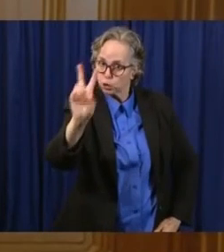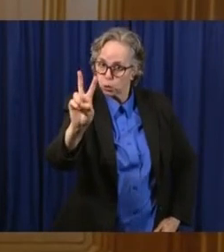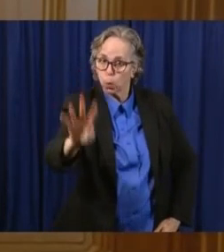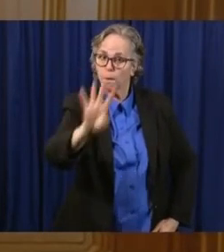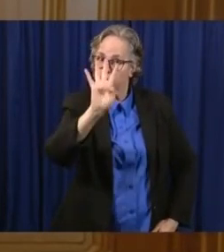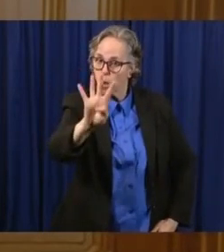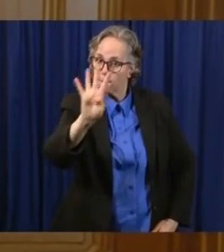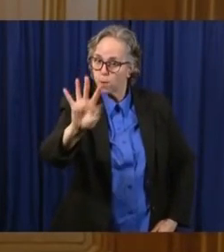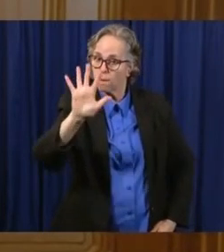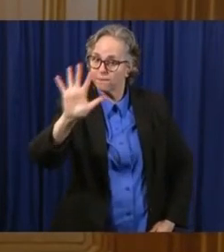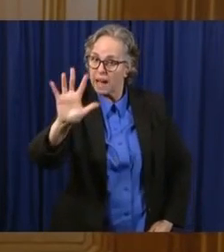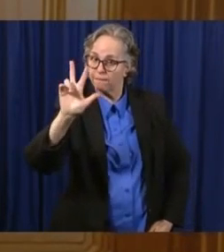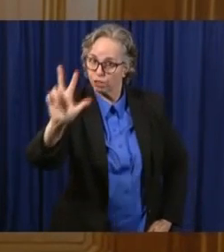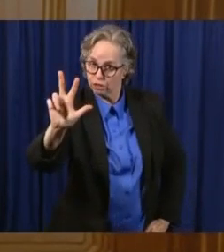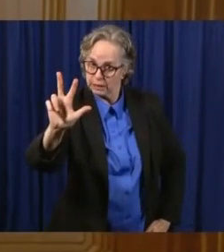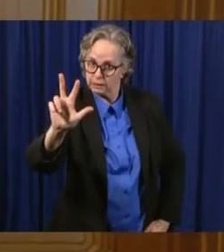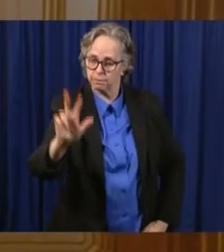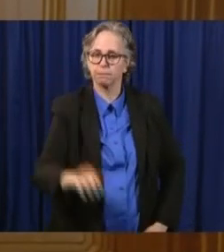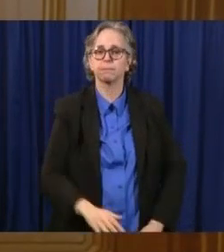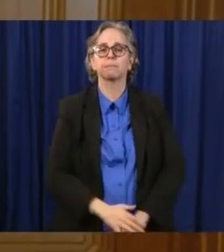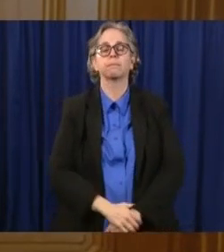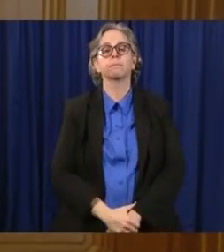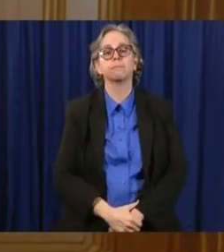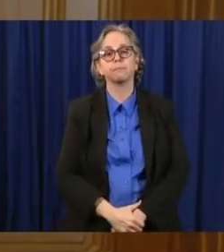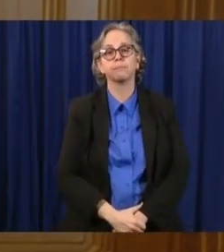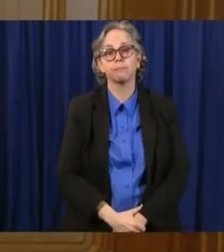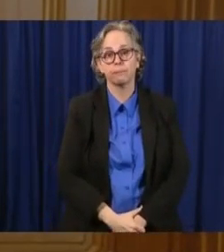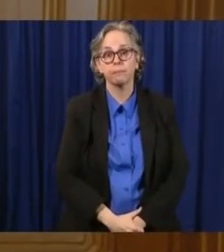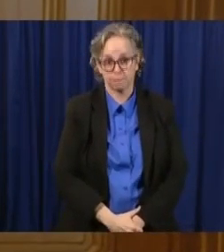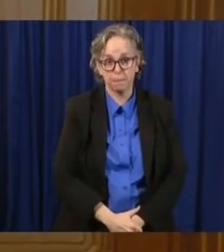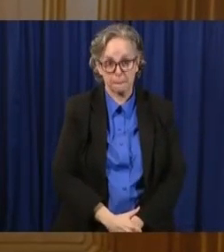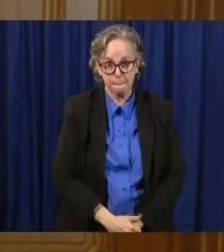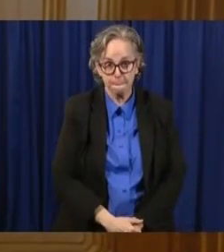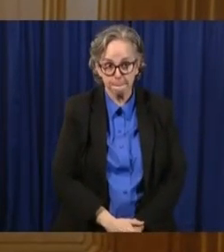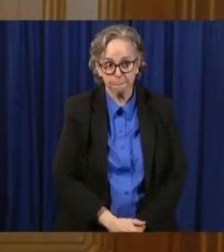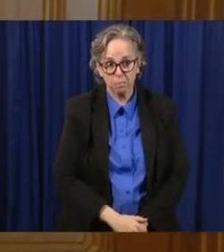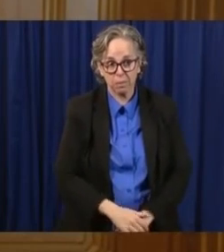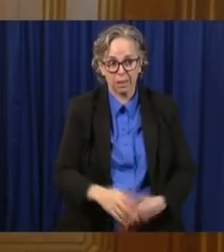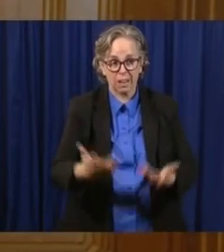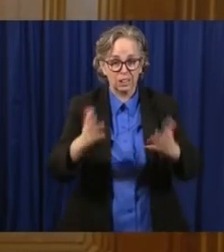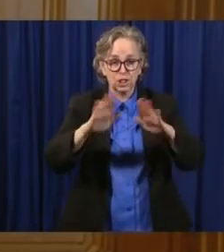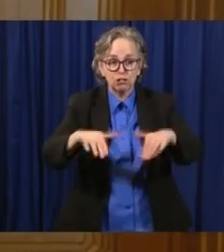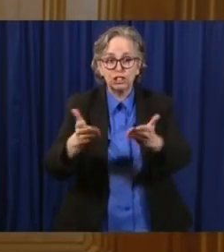855-642-4453. Finally, let me thank our children's services workers.